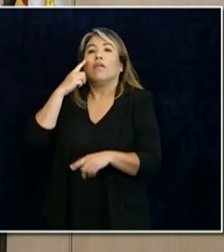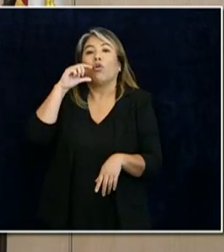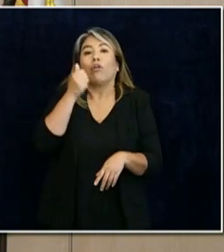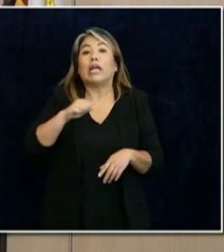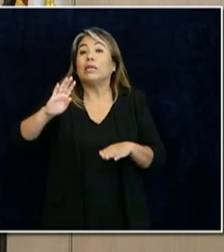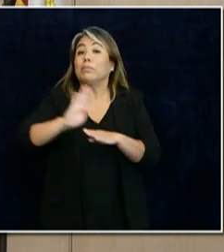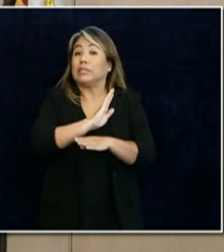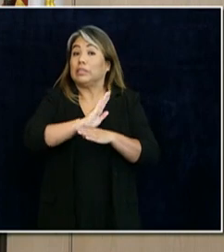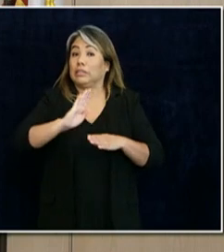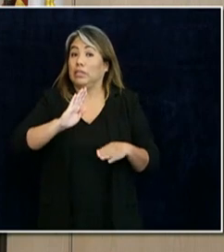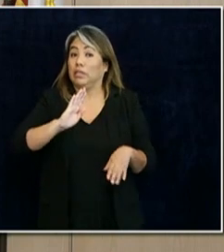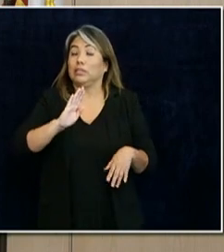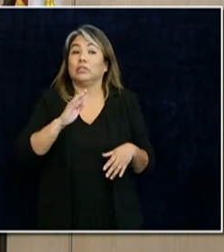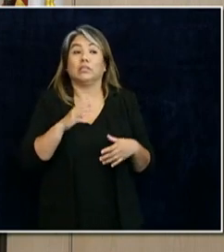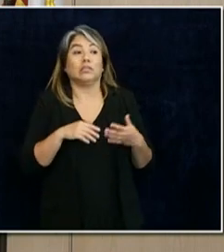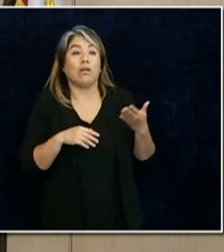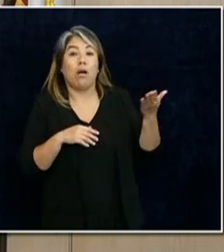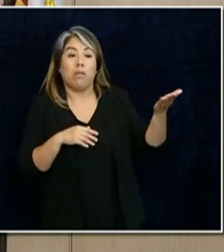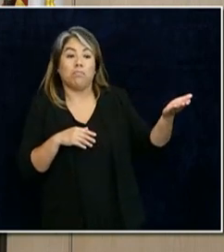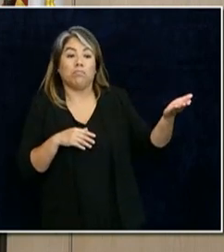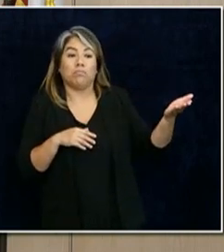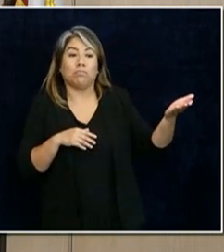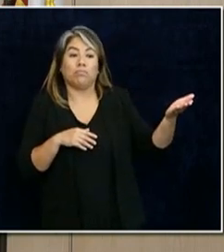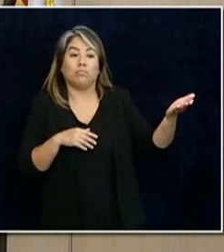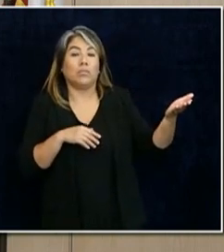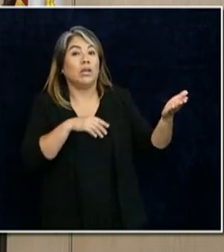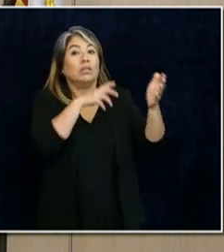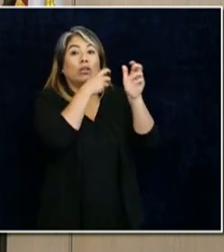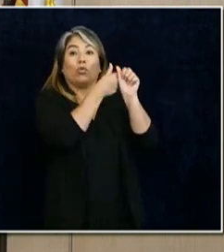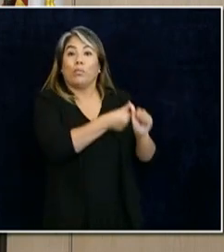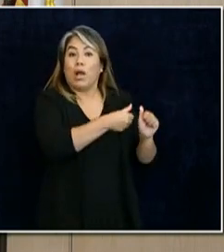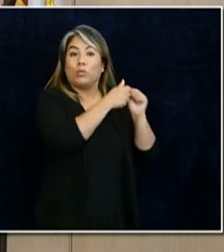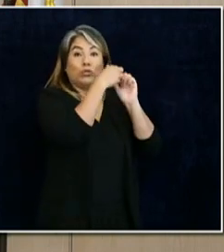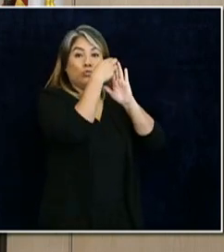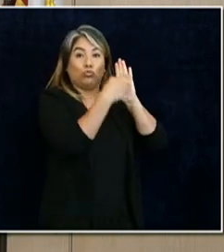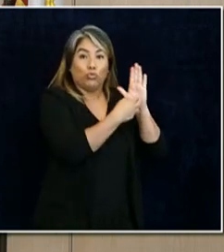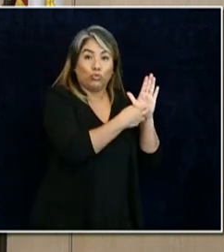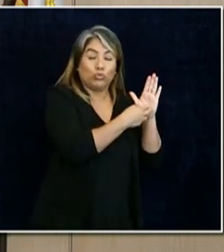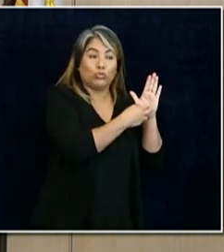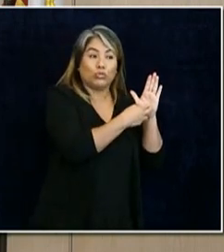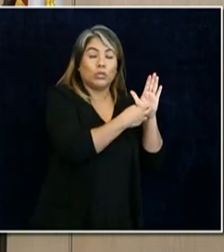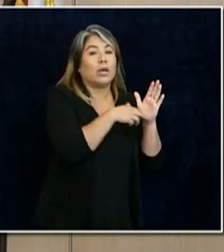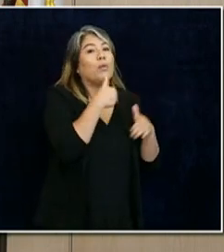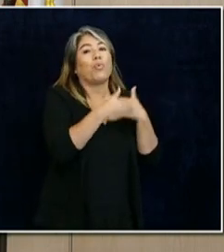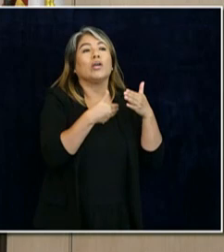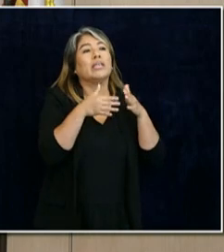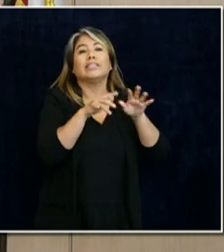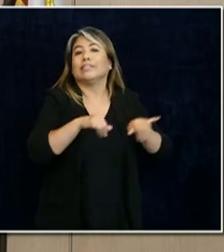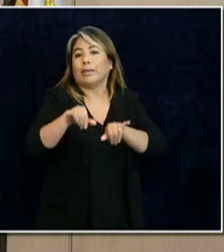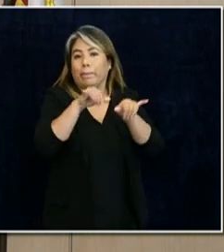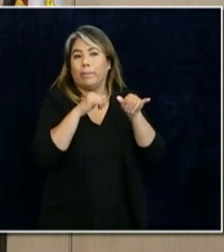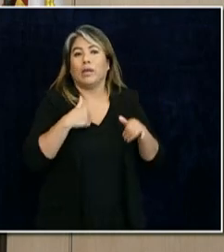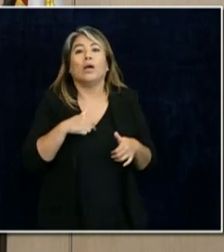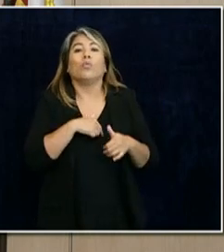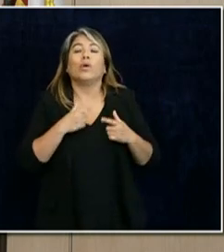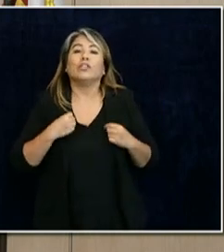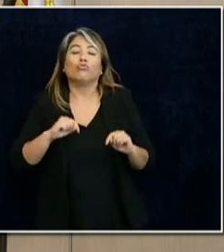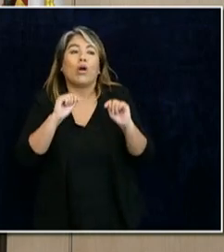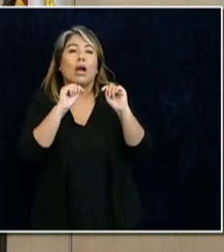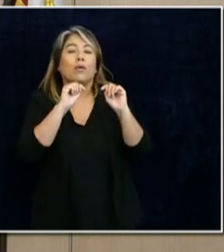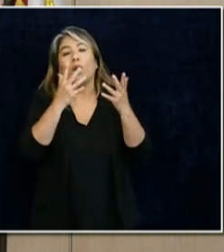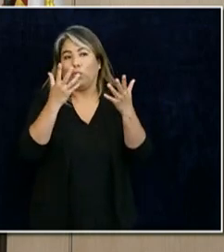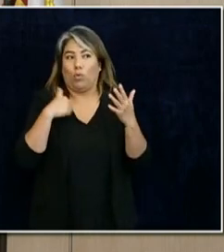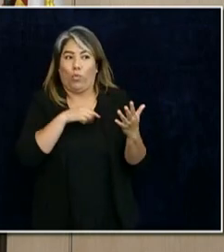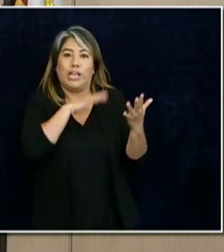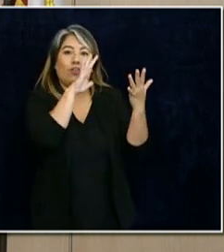of businesses that do not comply, the process is the same. We try to,